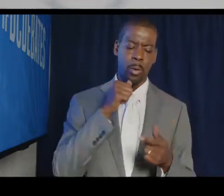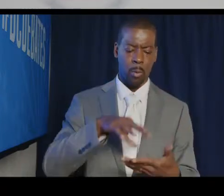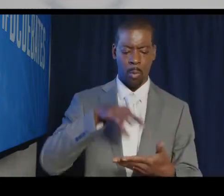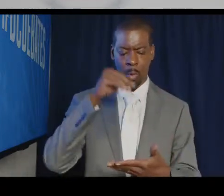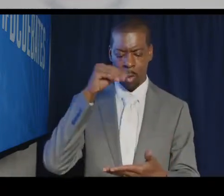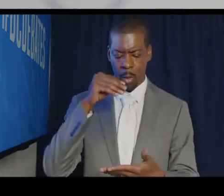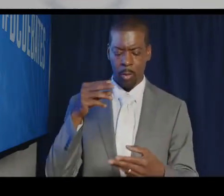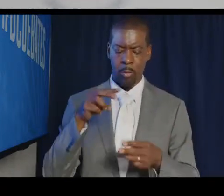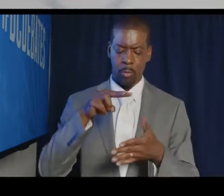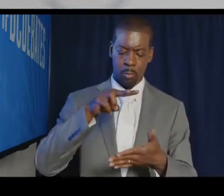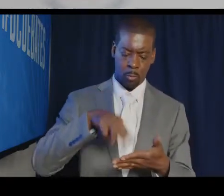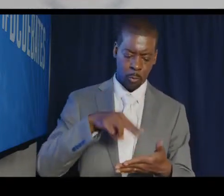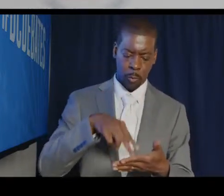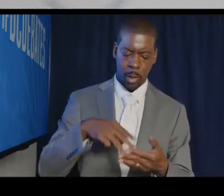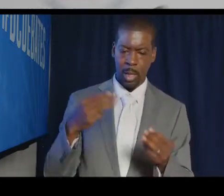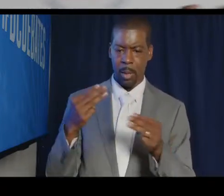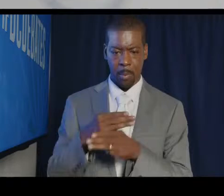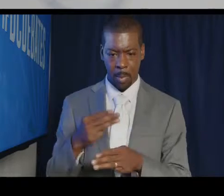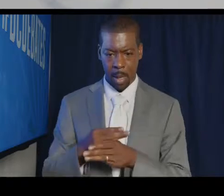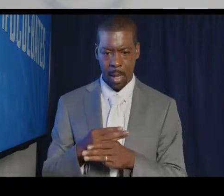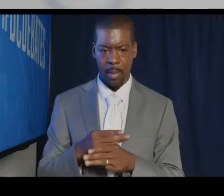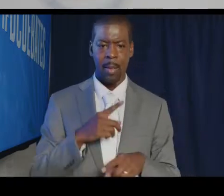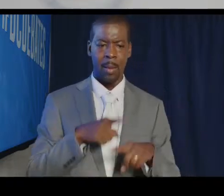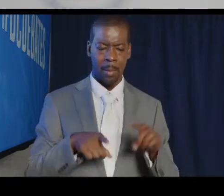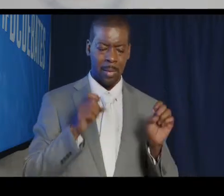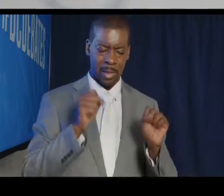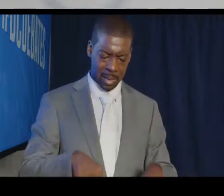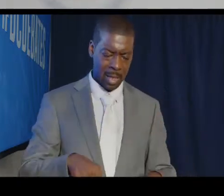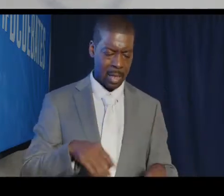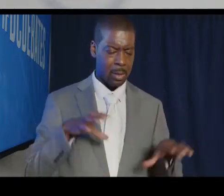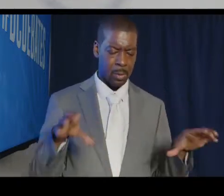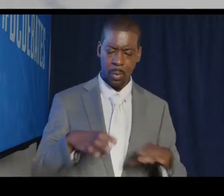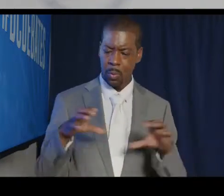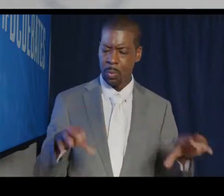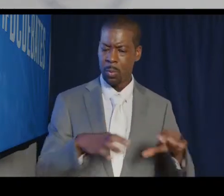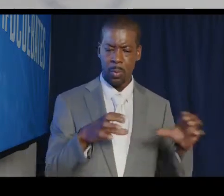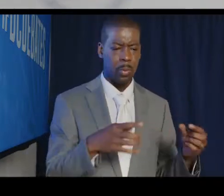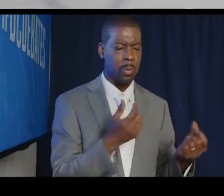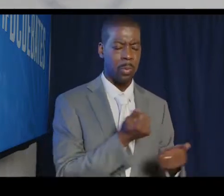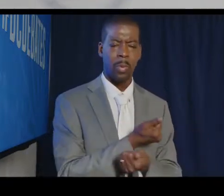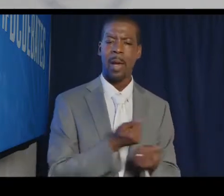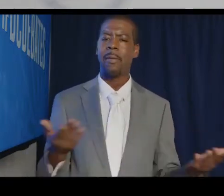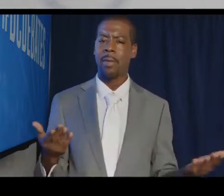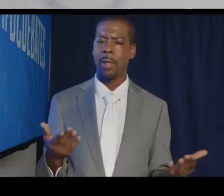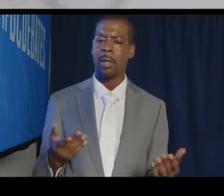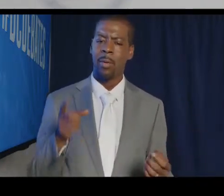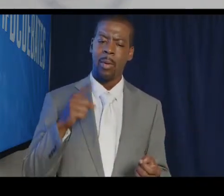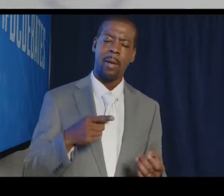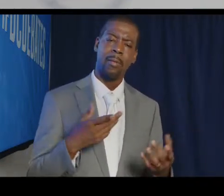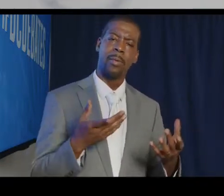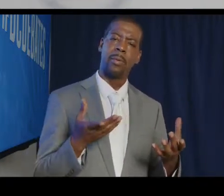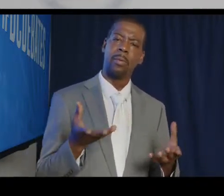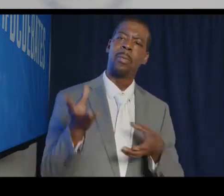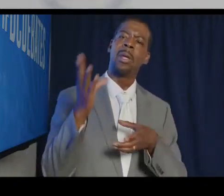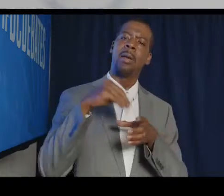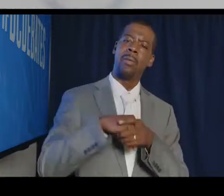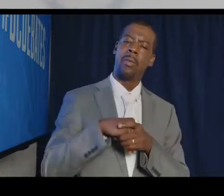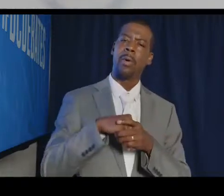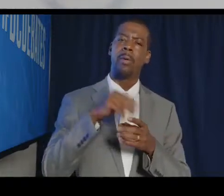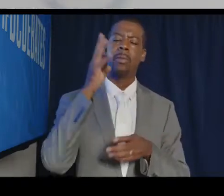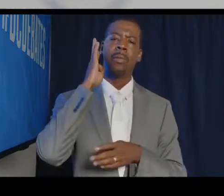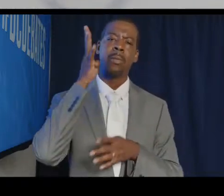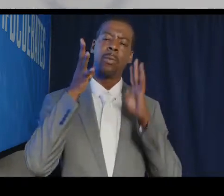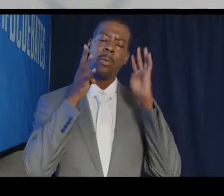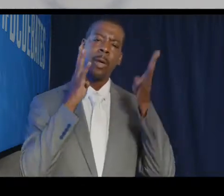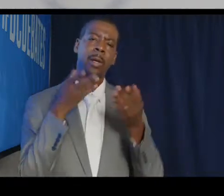simple reading and math way, but they can do all of those things if we engage them in new creative ways. Sciences can help people to learn to read and